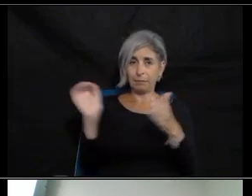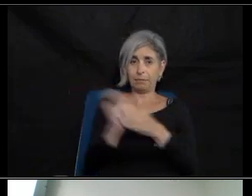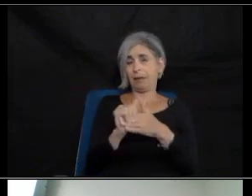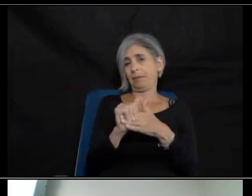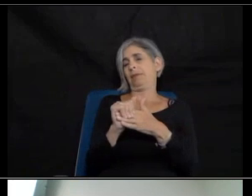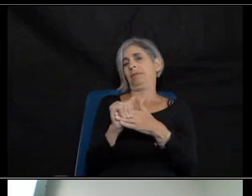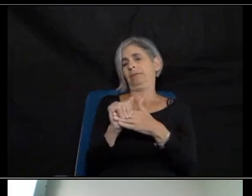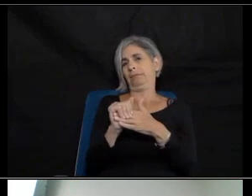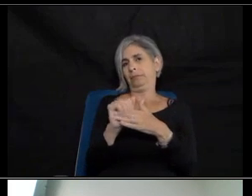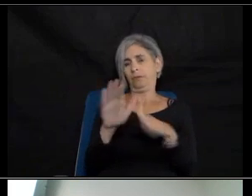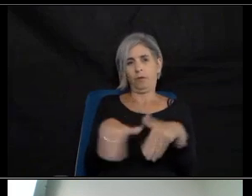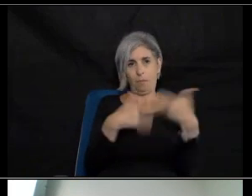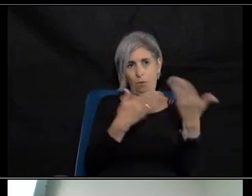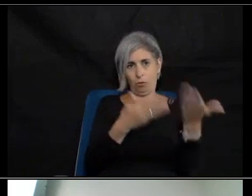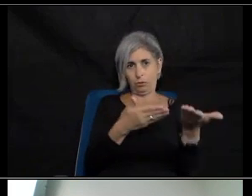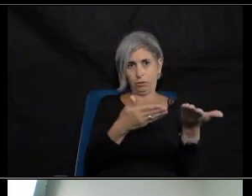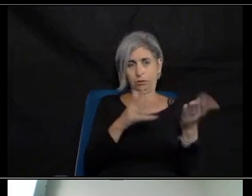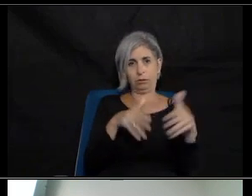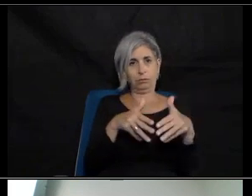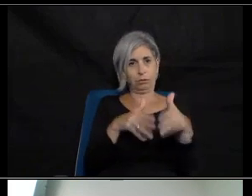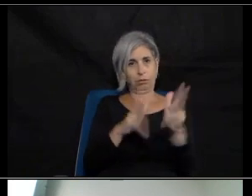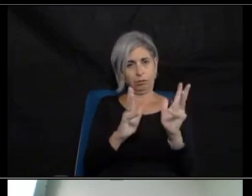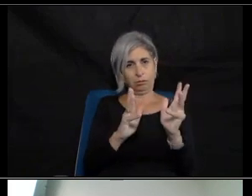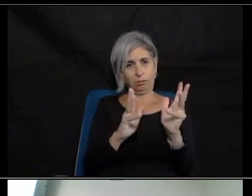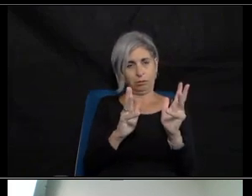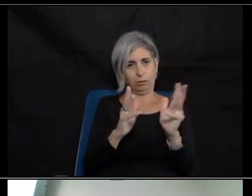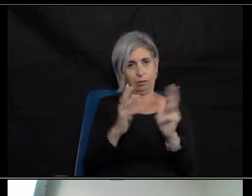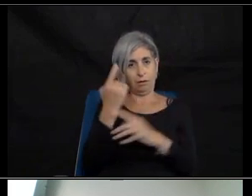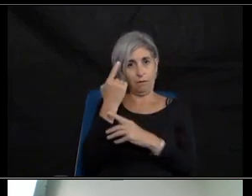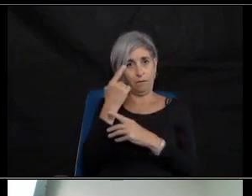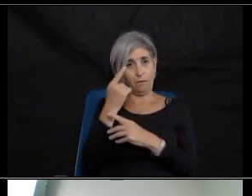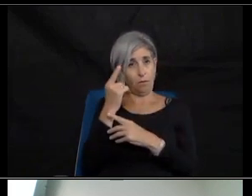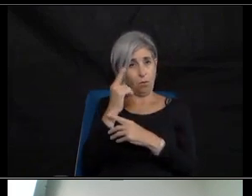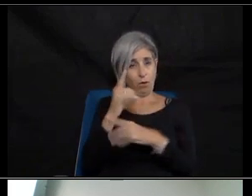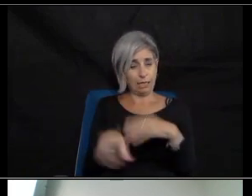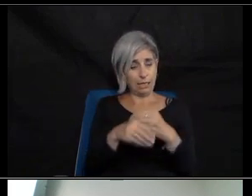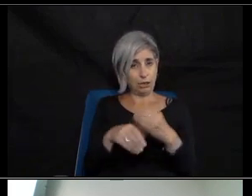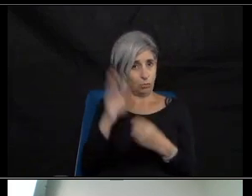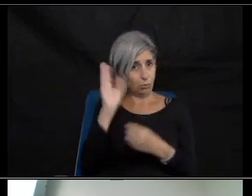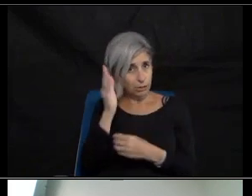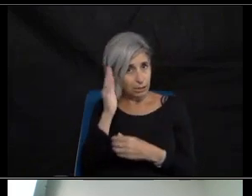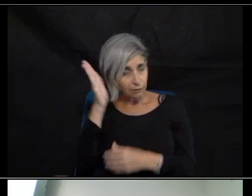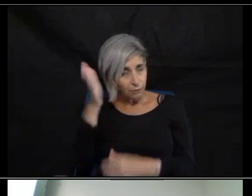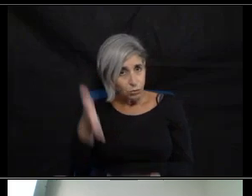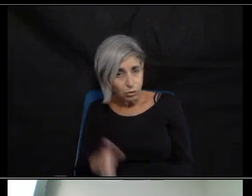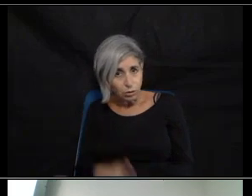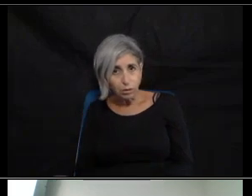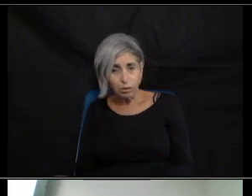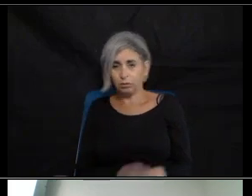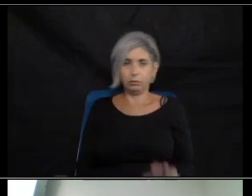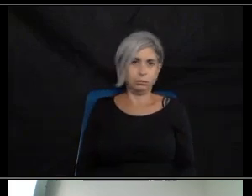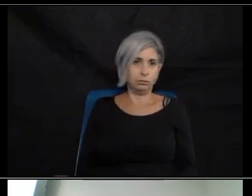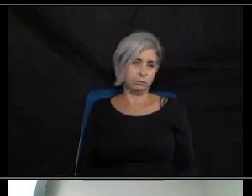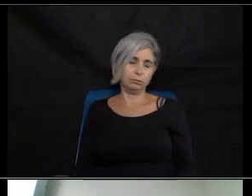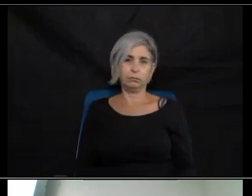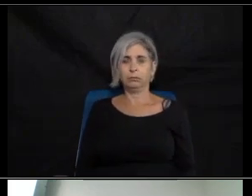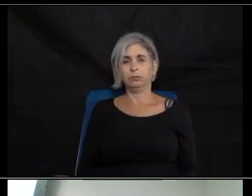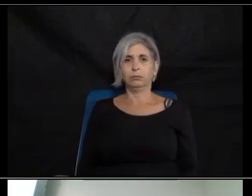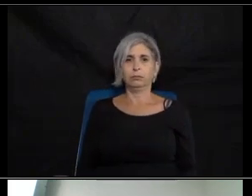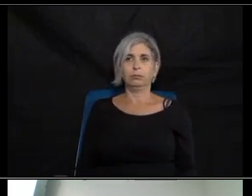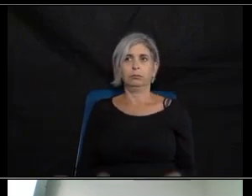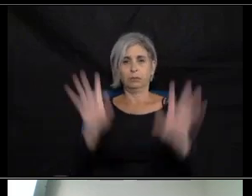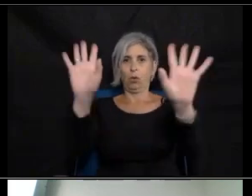competing motion to allow for additional presentation? Mayor, could we have motion stands as